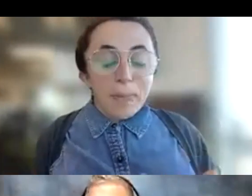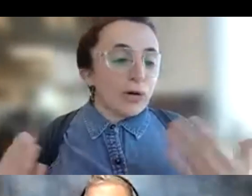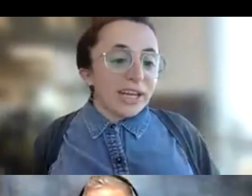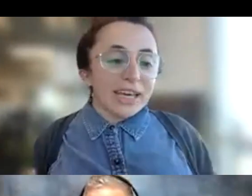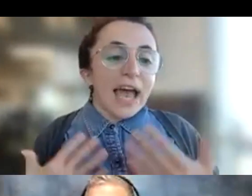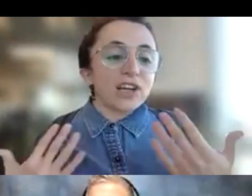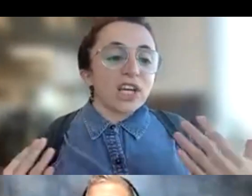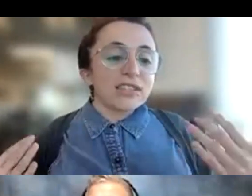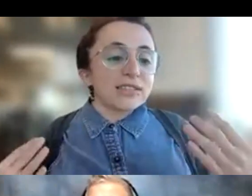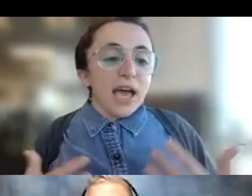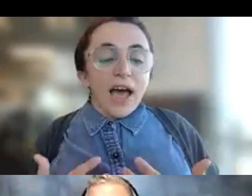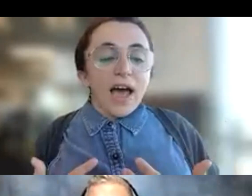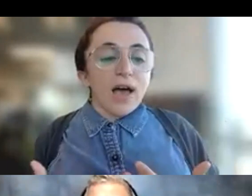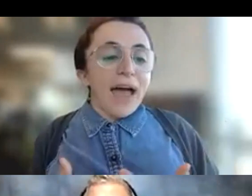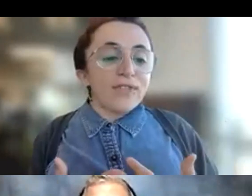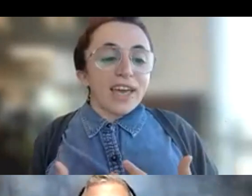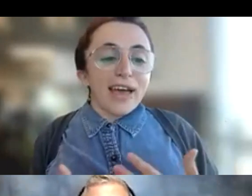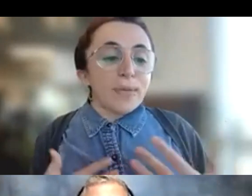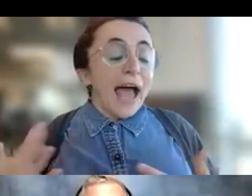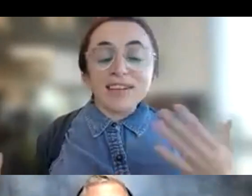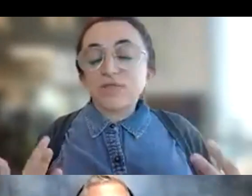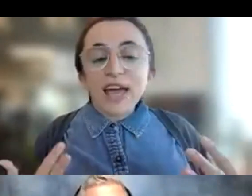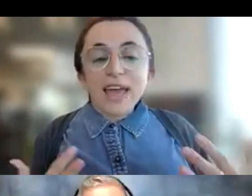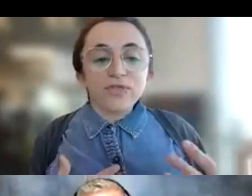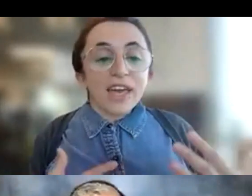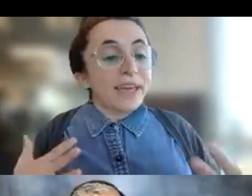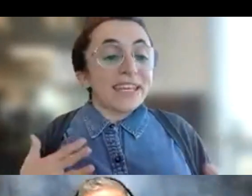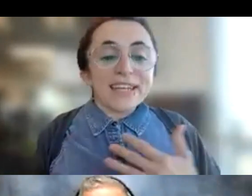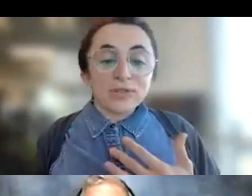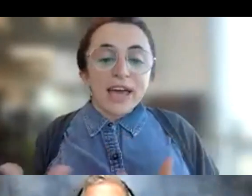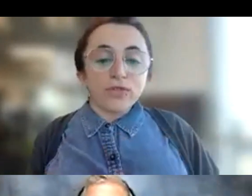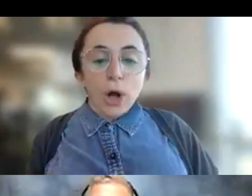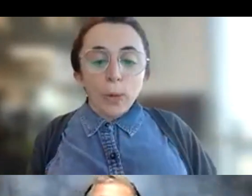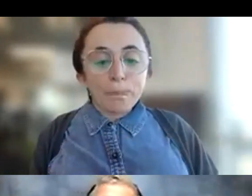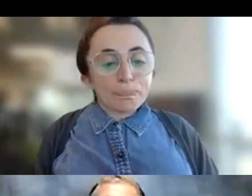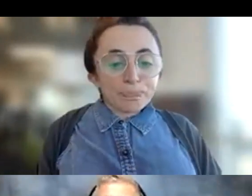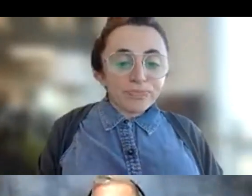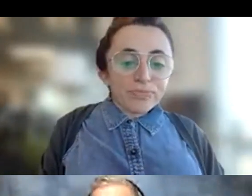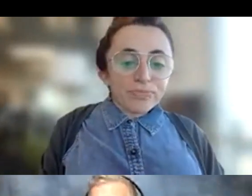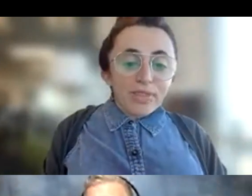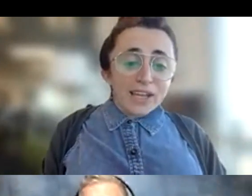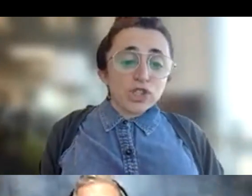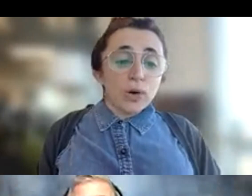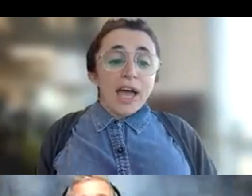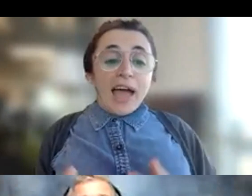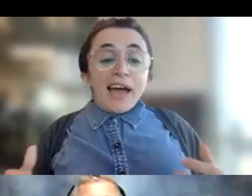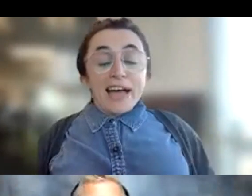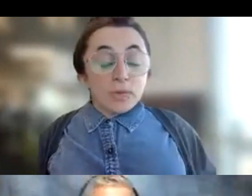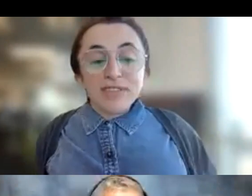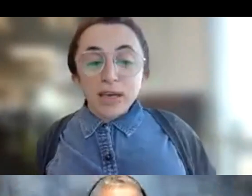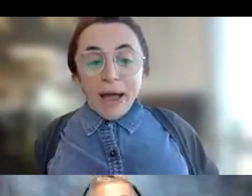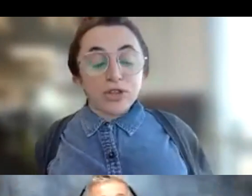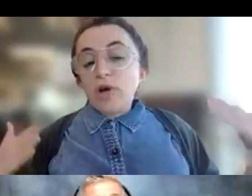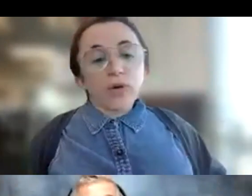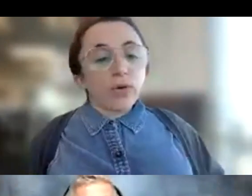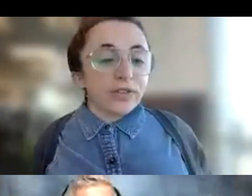is about creating connections, having an active life in and outside of your home. And so as we